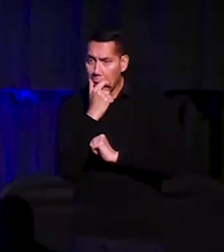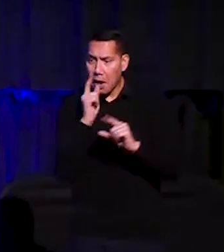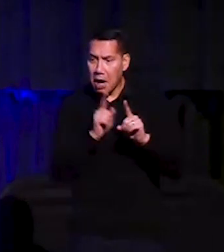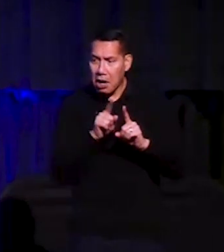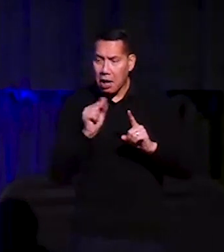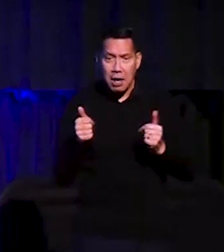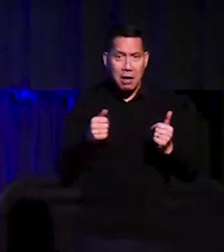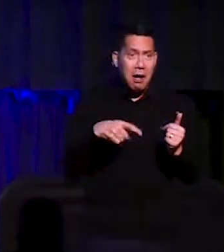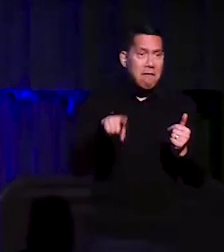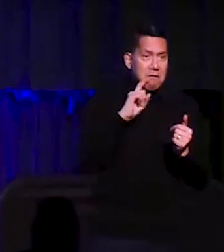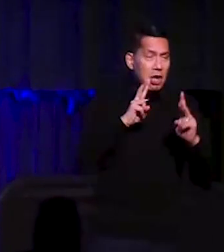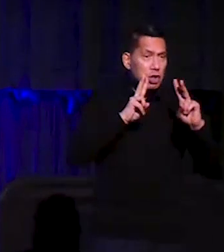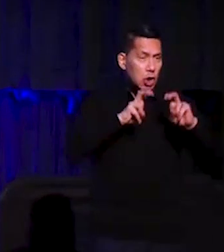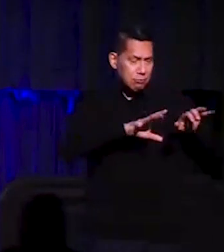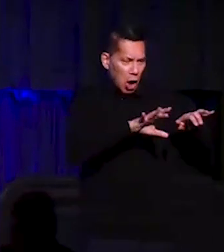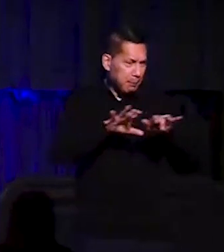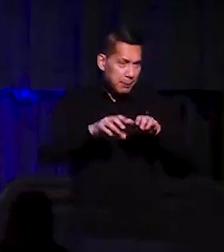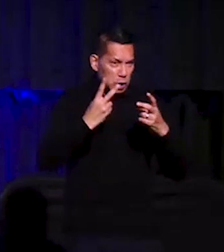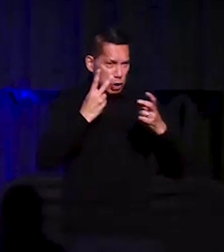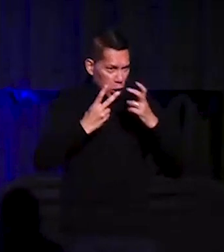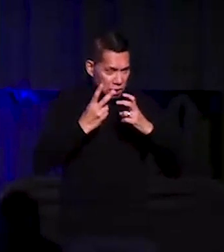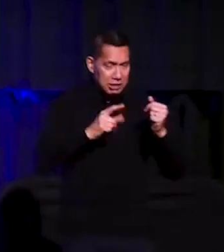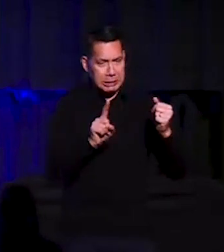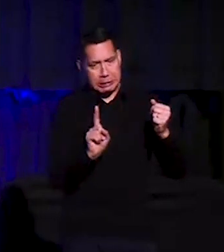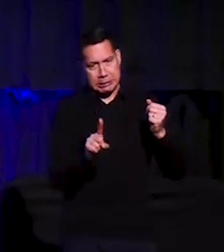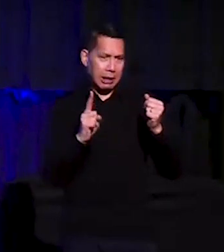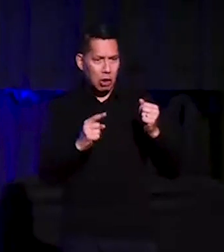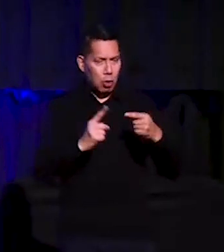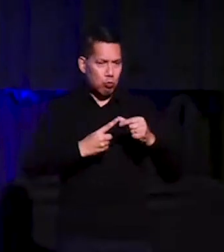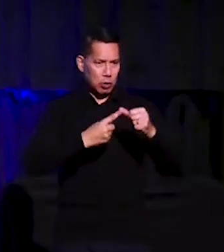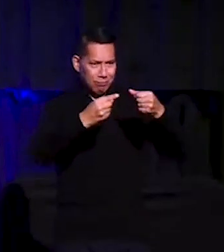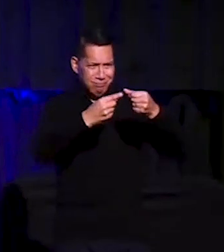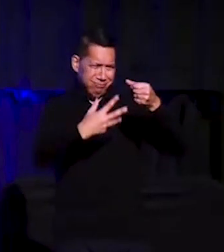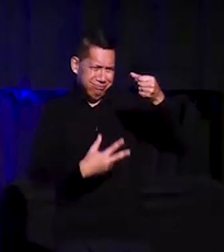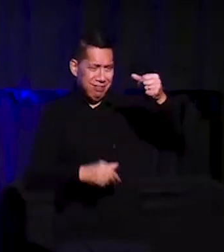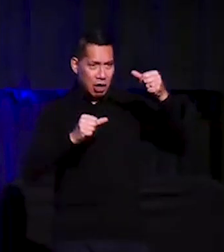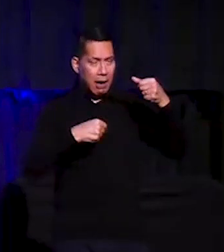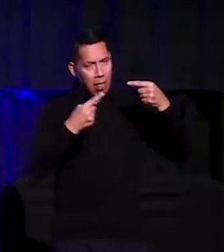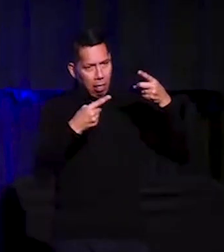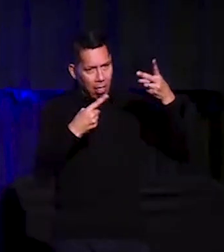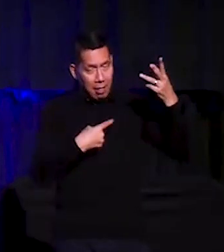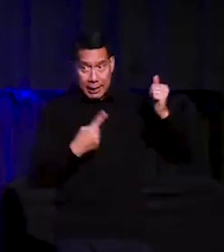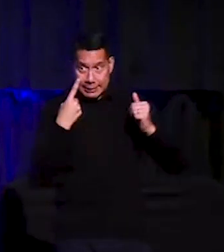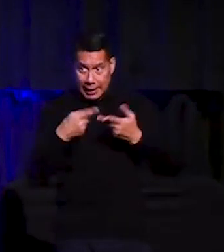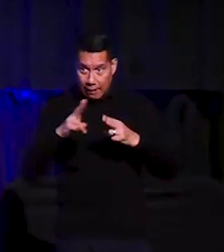it be? Find a search field, type in some search, select on a result, okay, look at it, see whether that works,